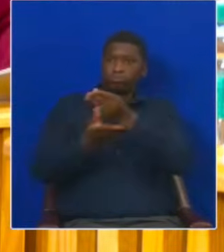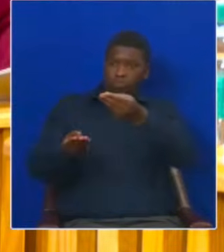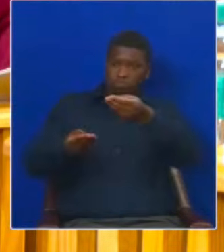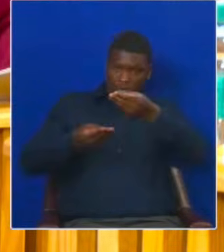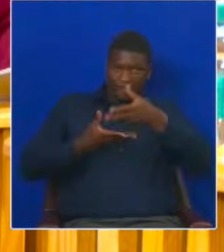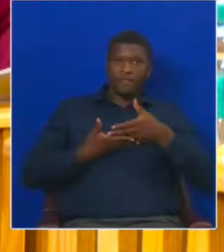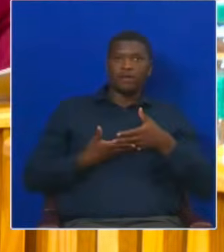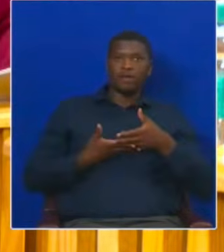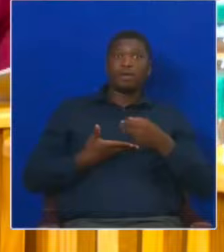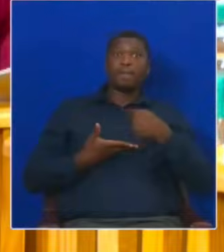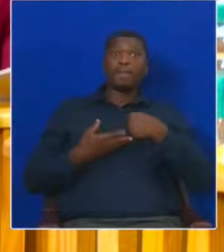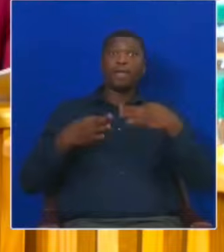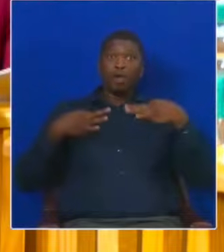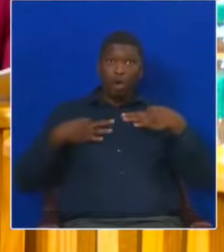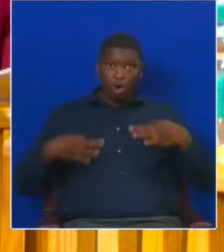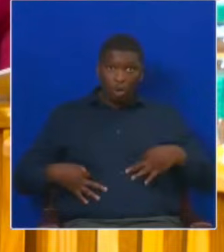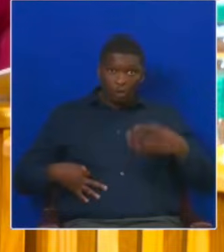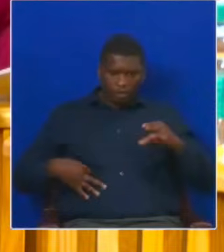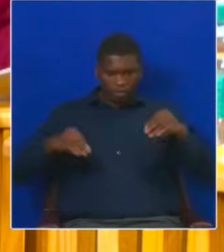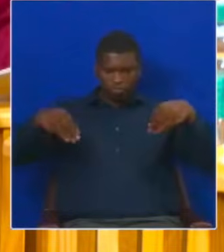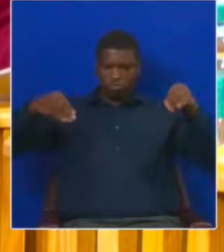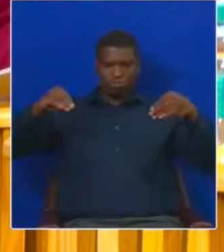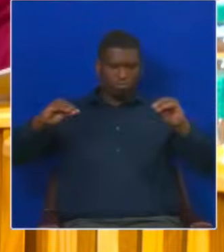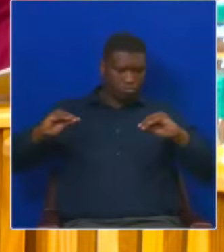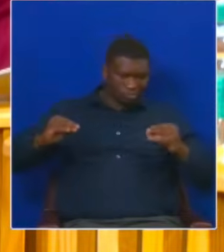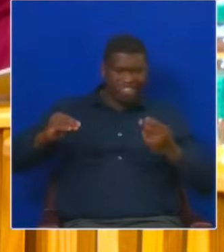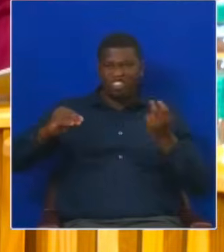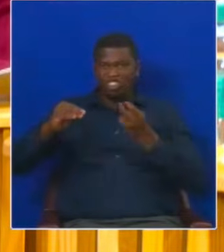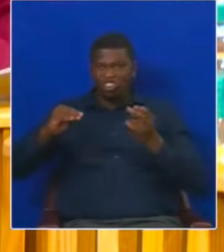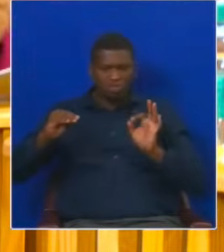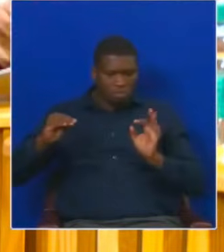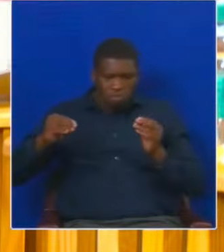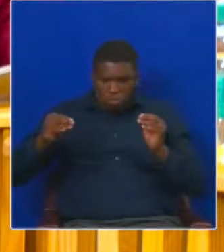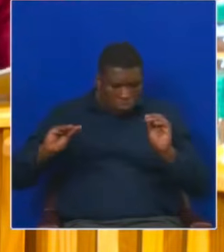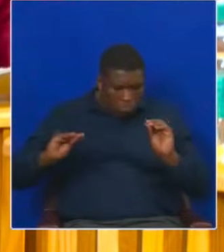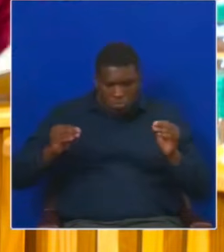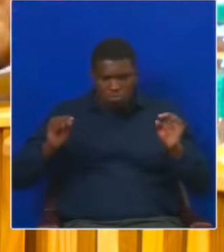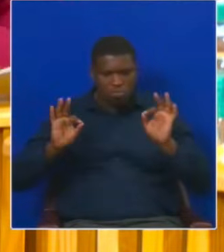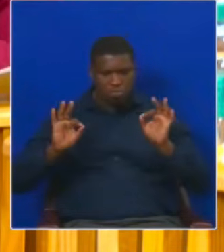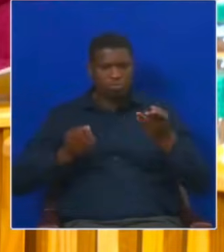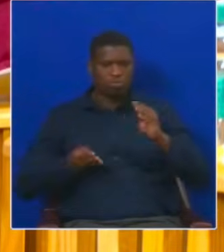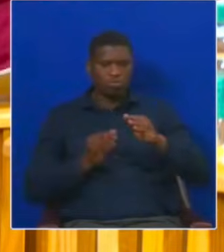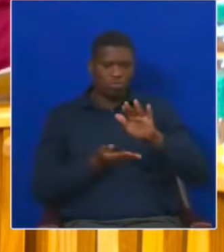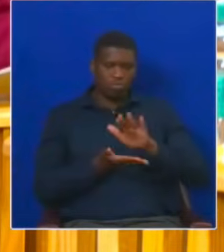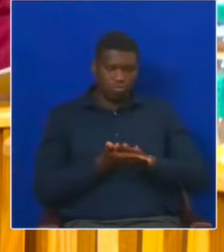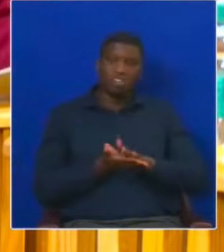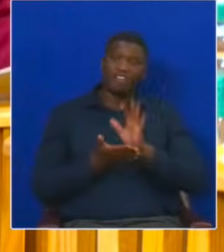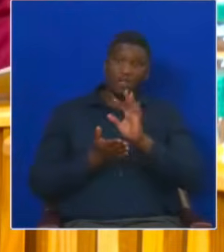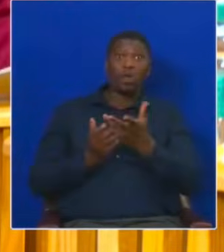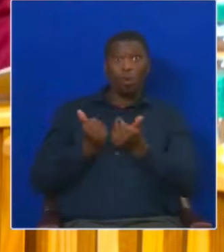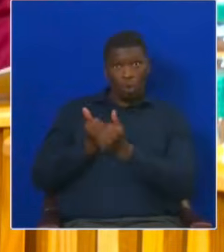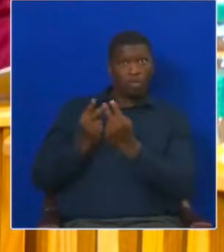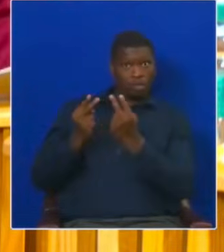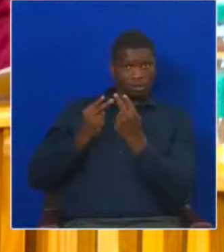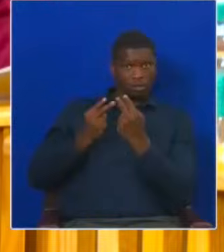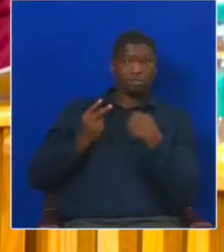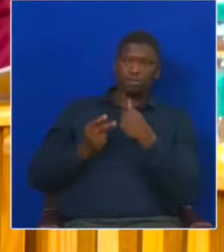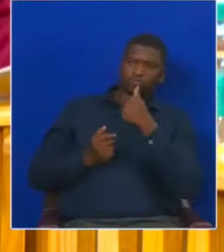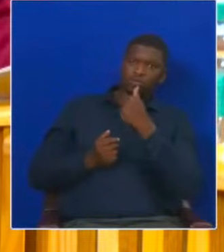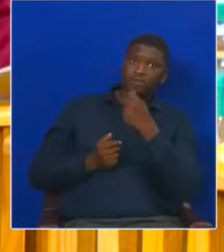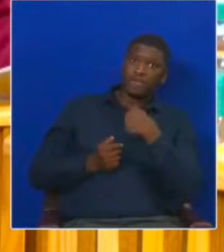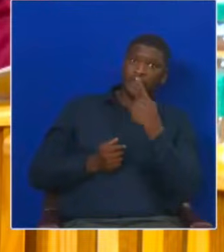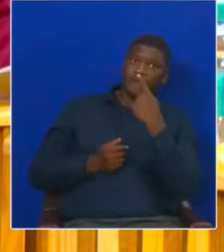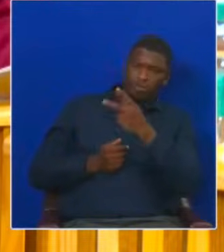his presence. I then informed him that the clothes were fine, and